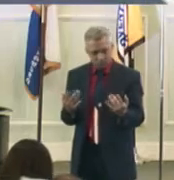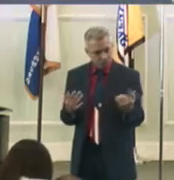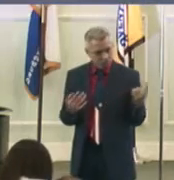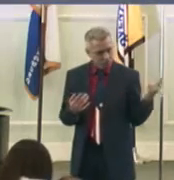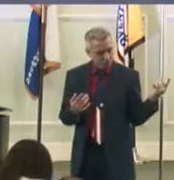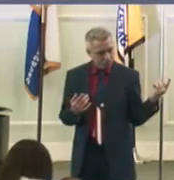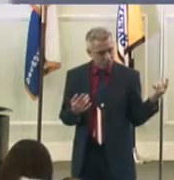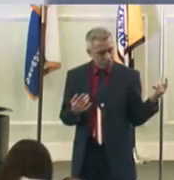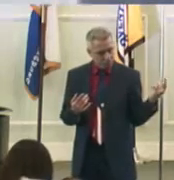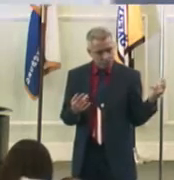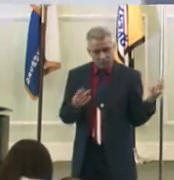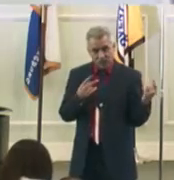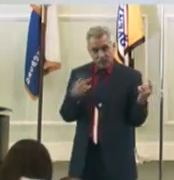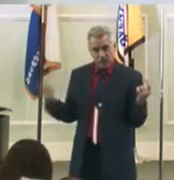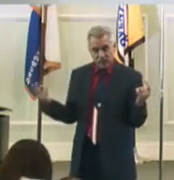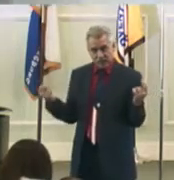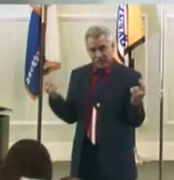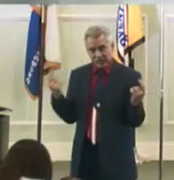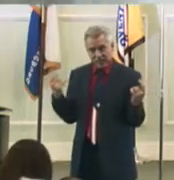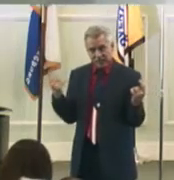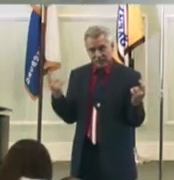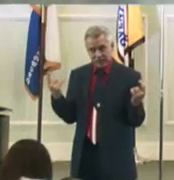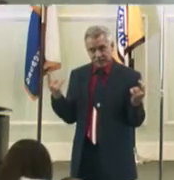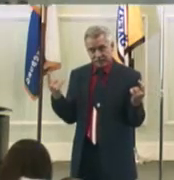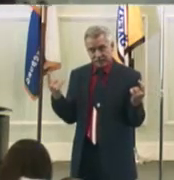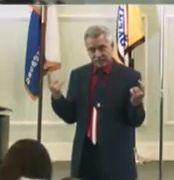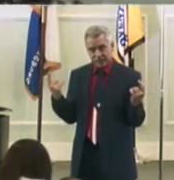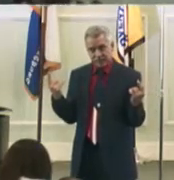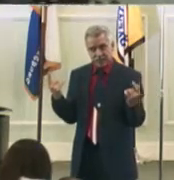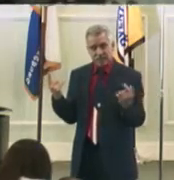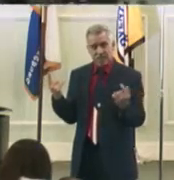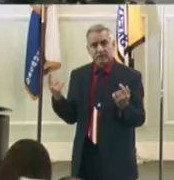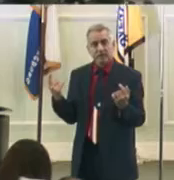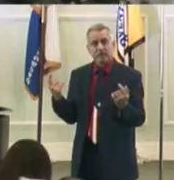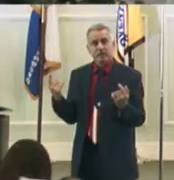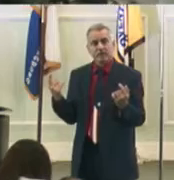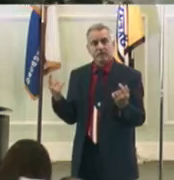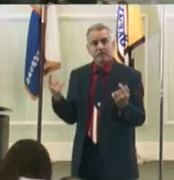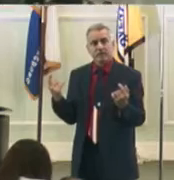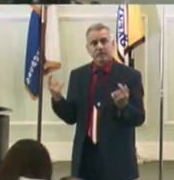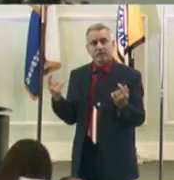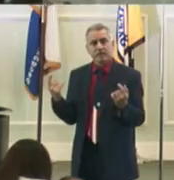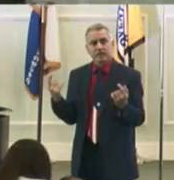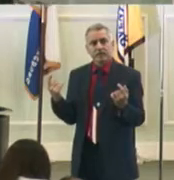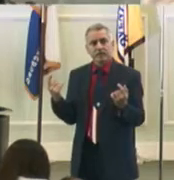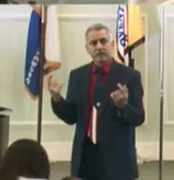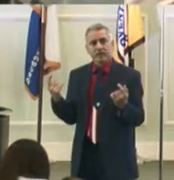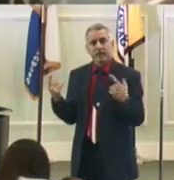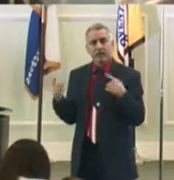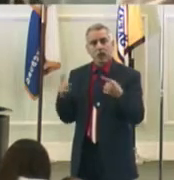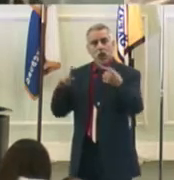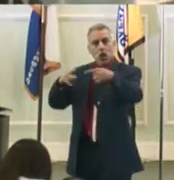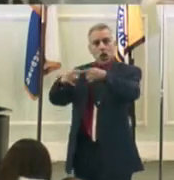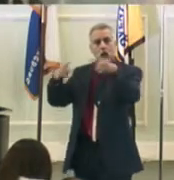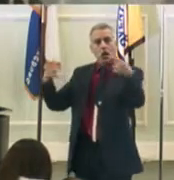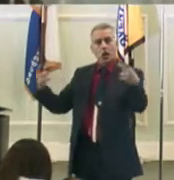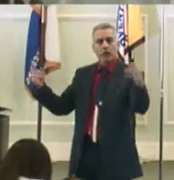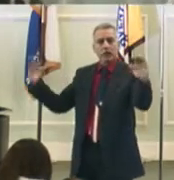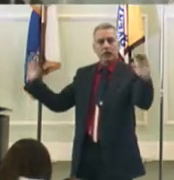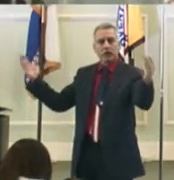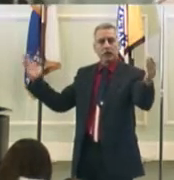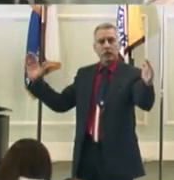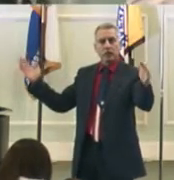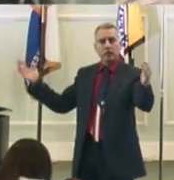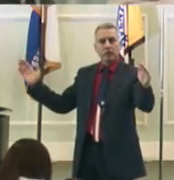Yeah, we'll pick up at verse 11. Chapter 11, Luke, verse 11. This is who the Father is. This is where the contrast comes in. See, we got to